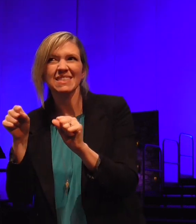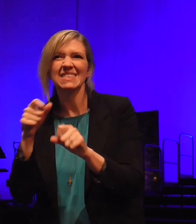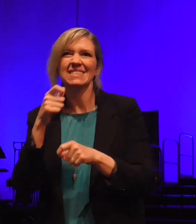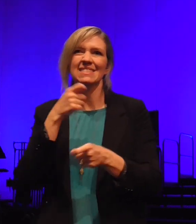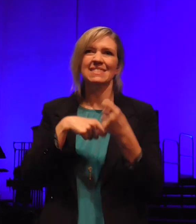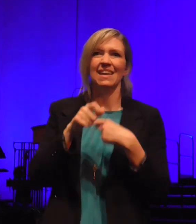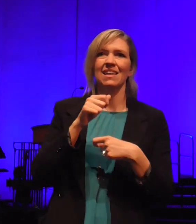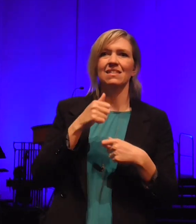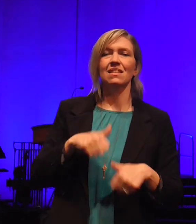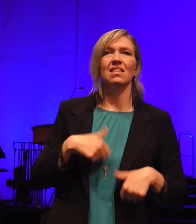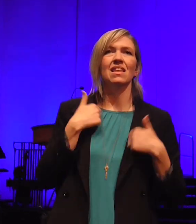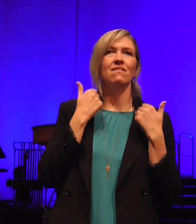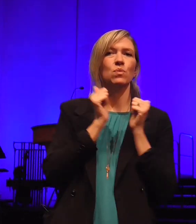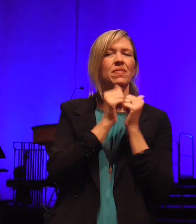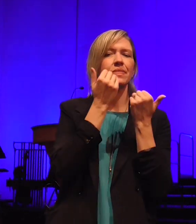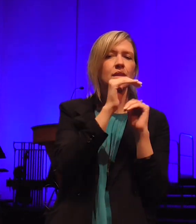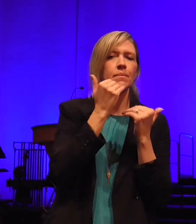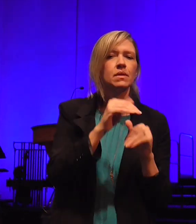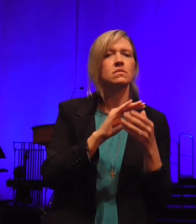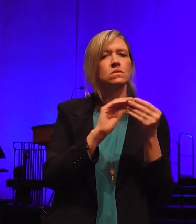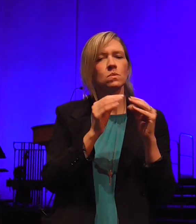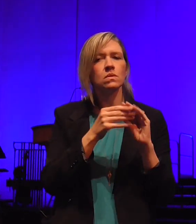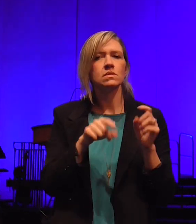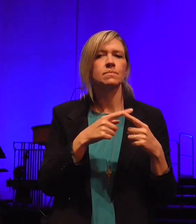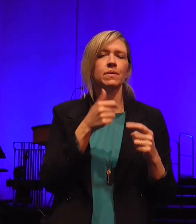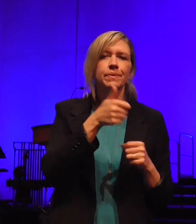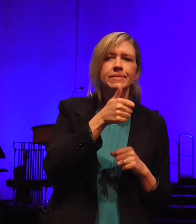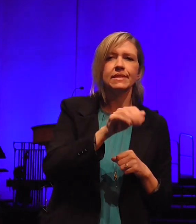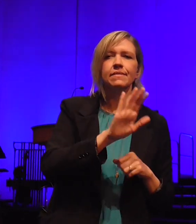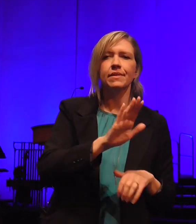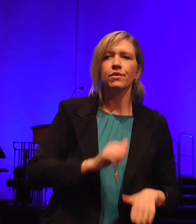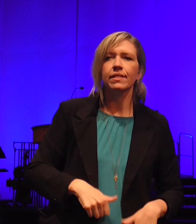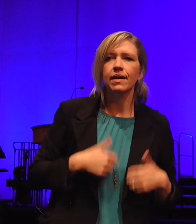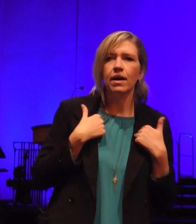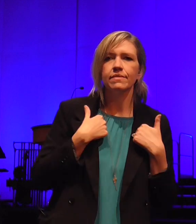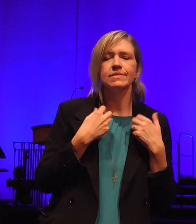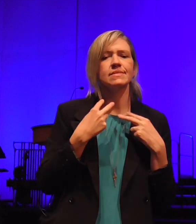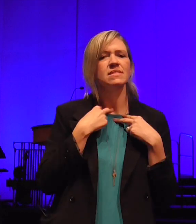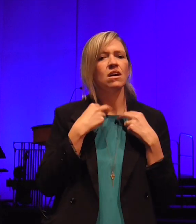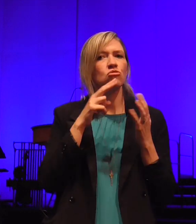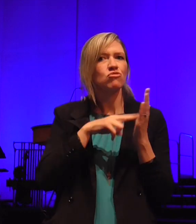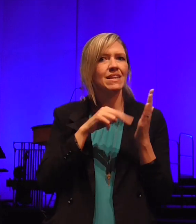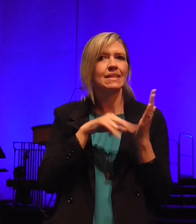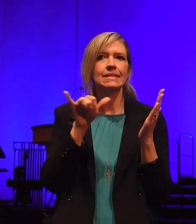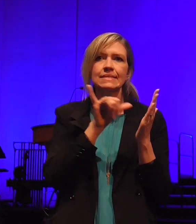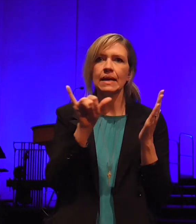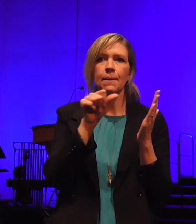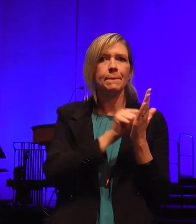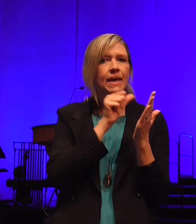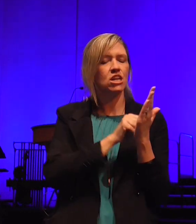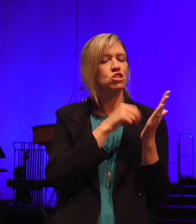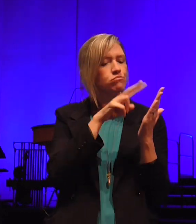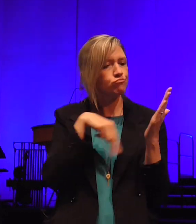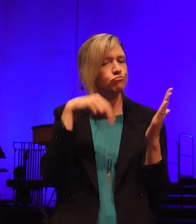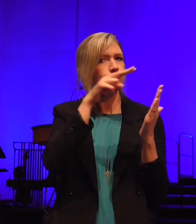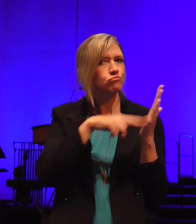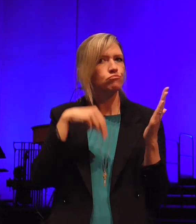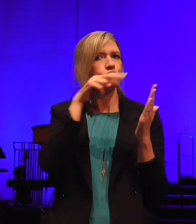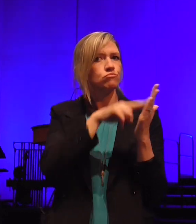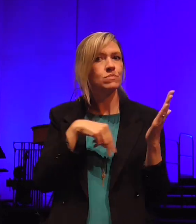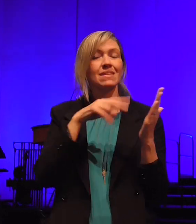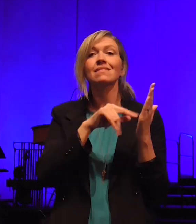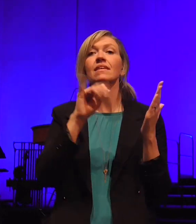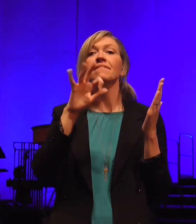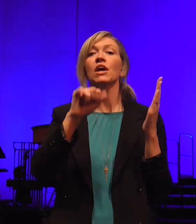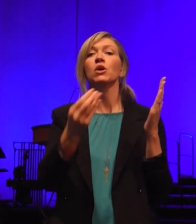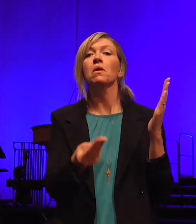possibility, instead live with limited stories about themselves and their lives. Stuck reading that same damn page over and over again if they could